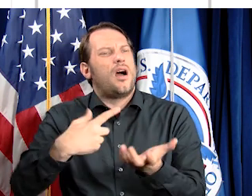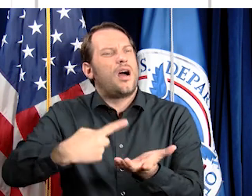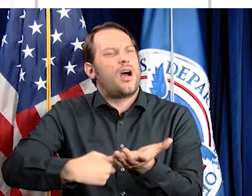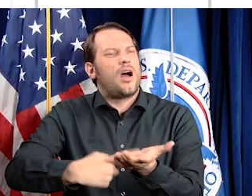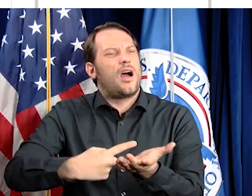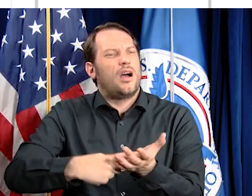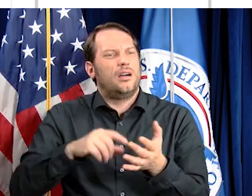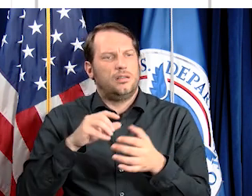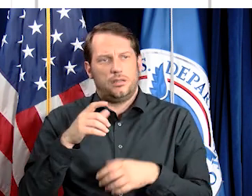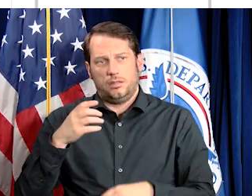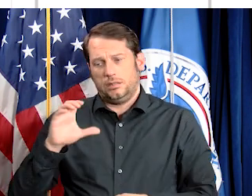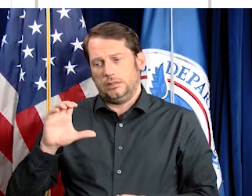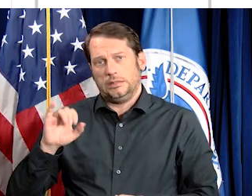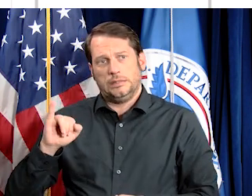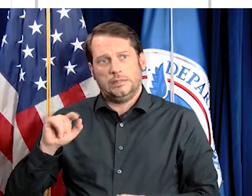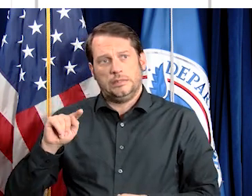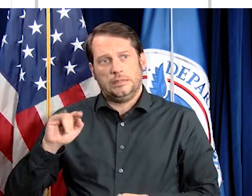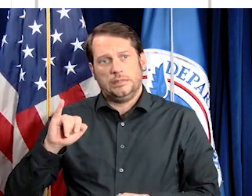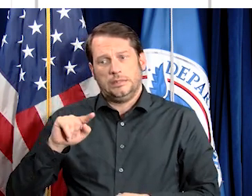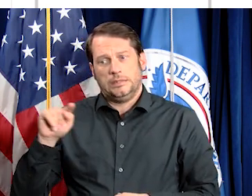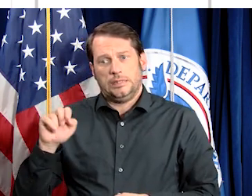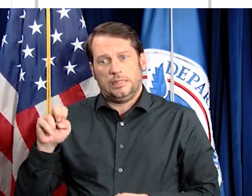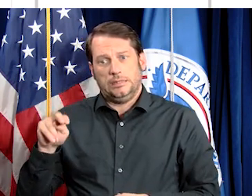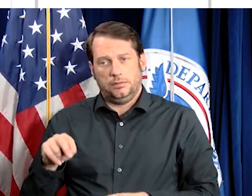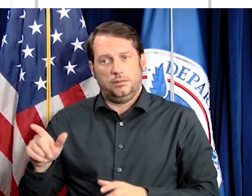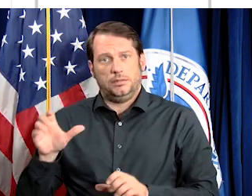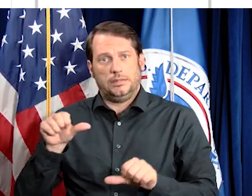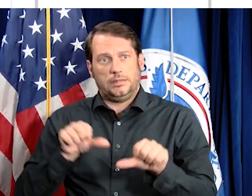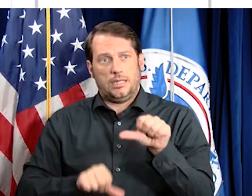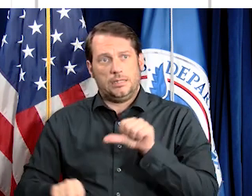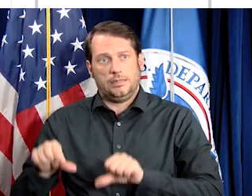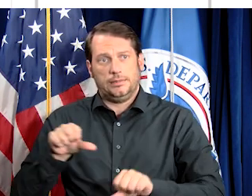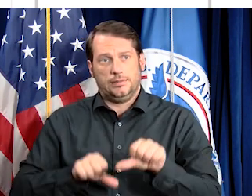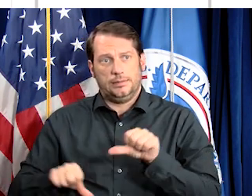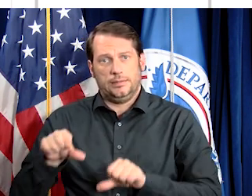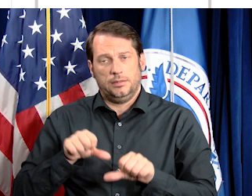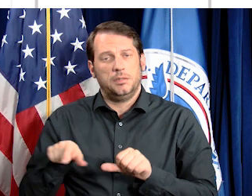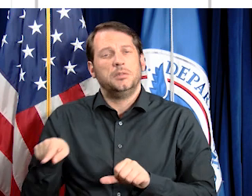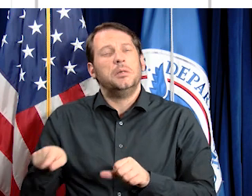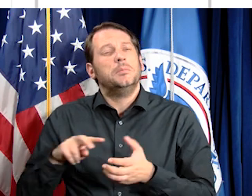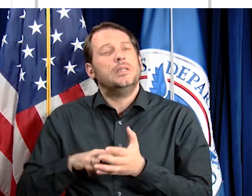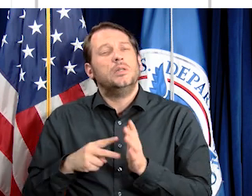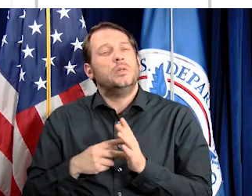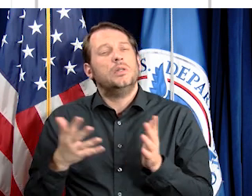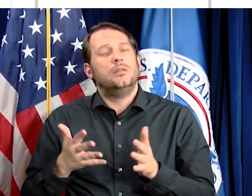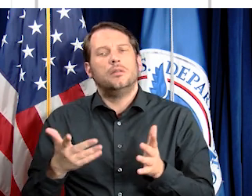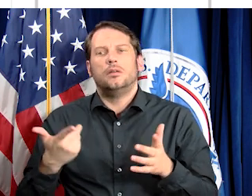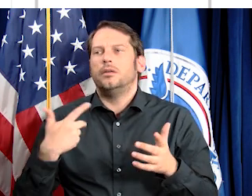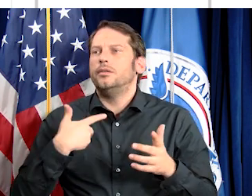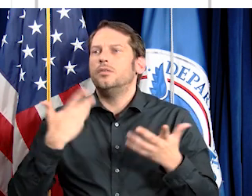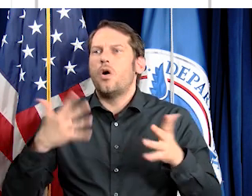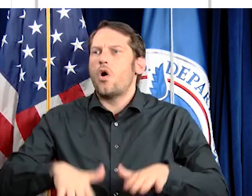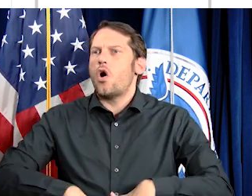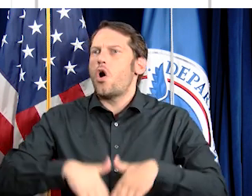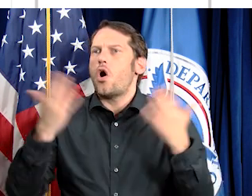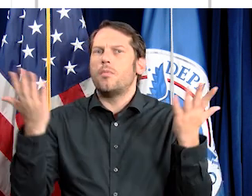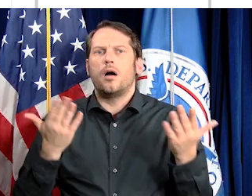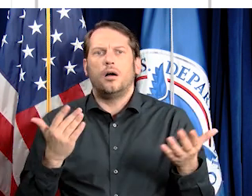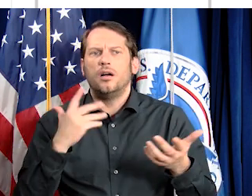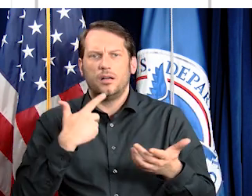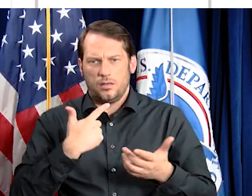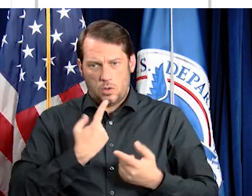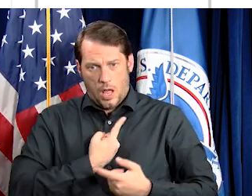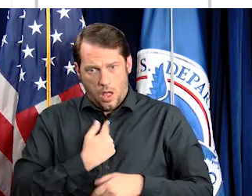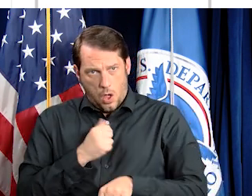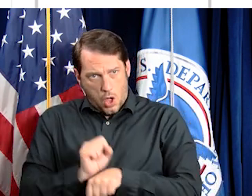common term. But citizen science is basically a form of open collaboration where we engage folks in any part of the